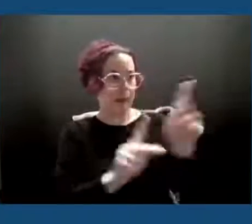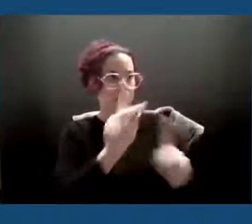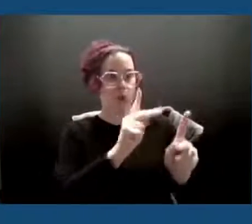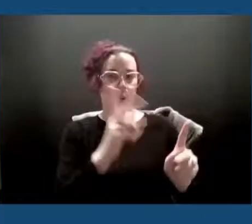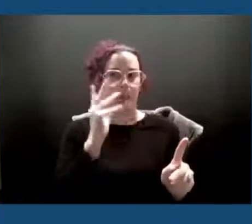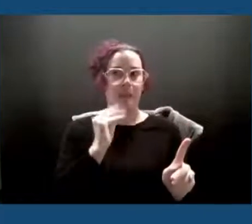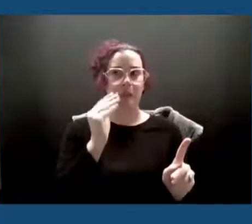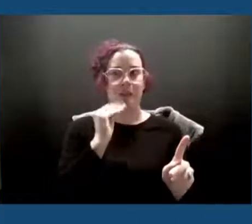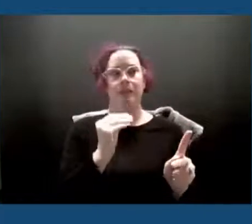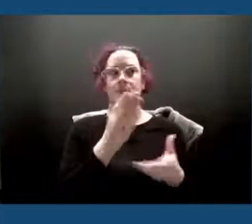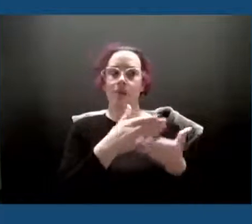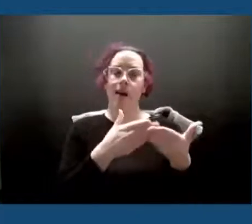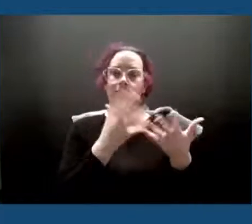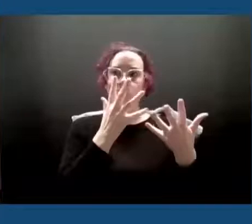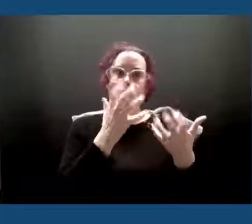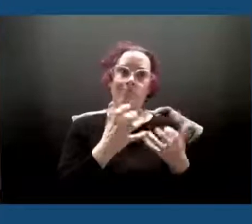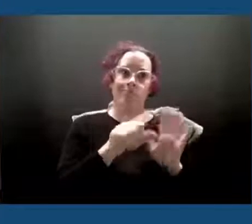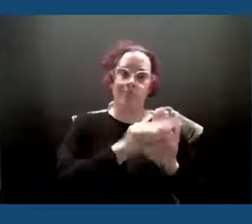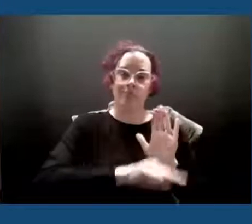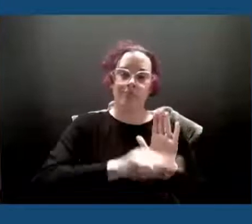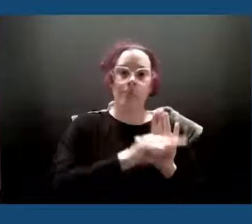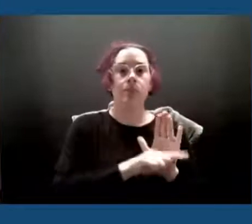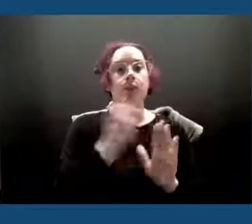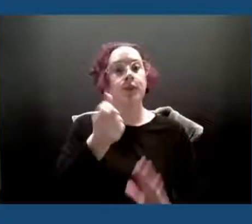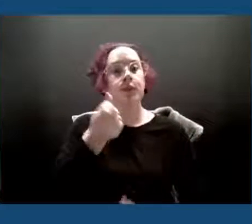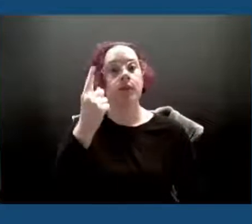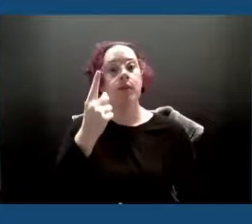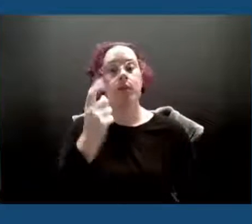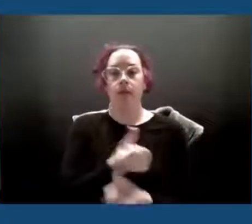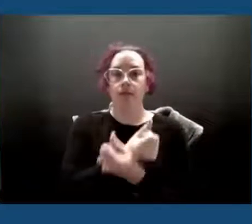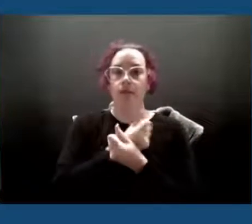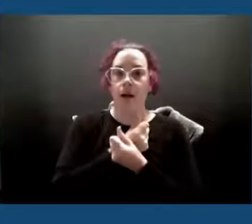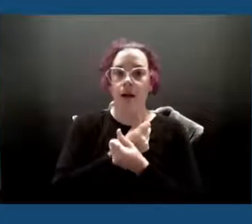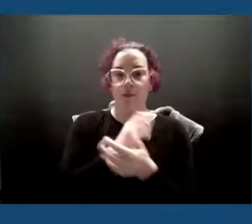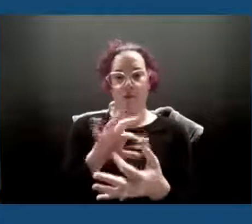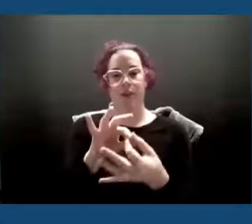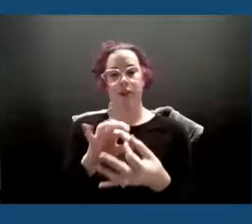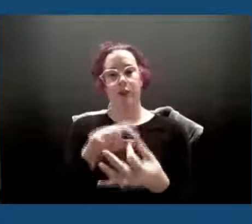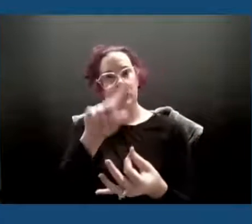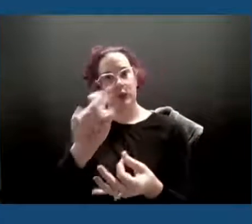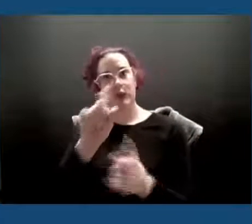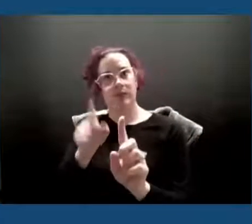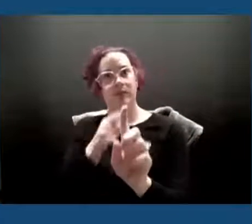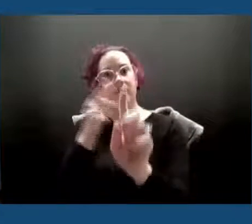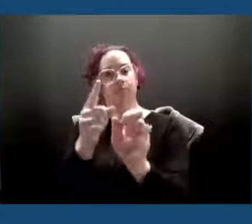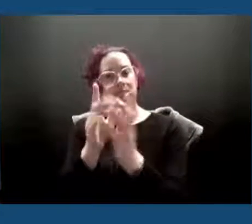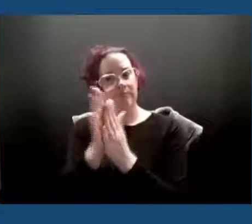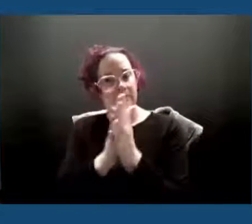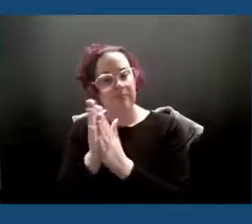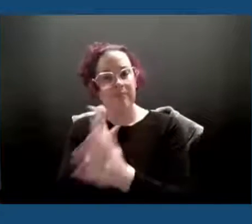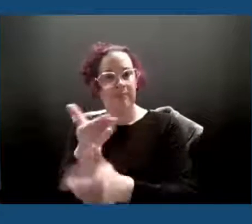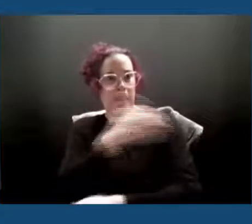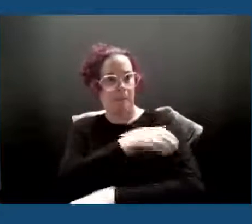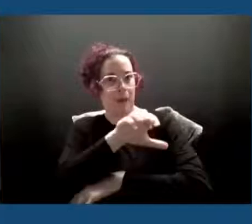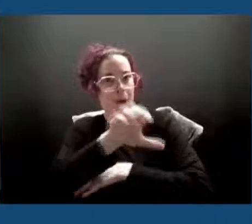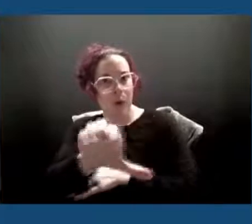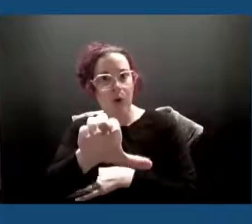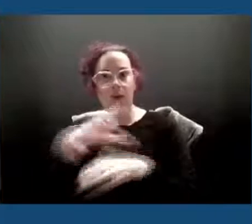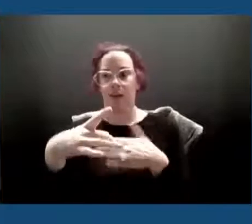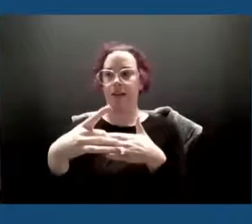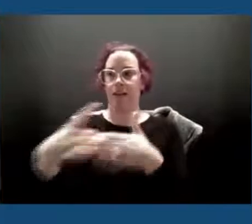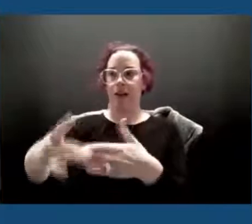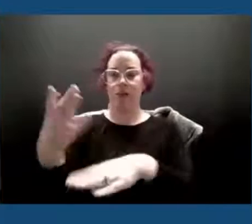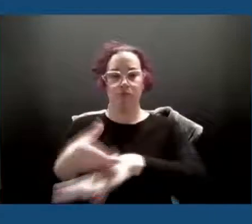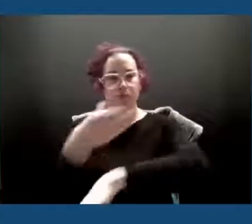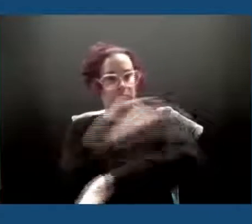life. Love and relationships are supposed to be uplifting and empowering and to guide us to better